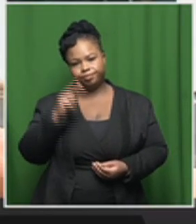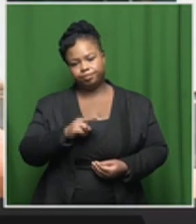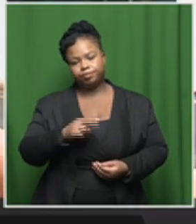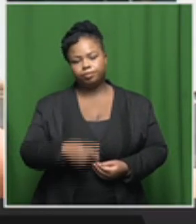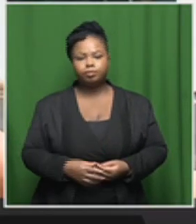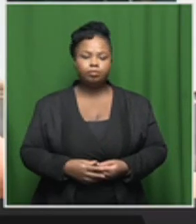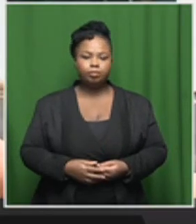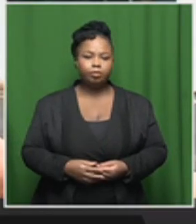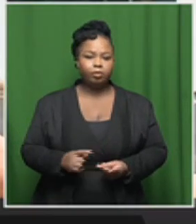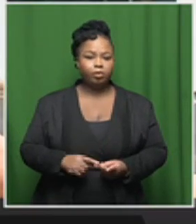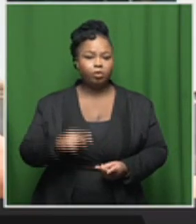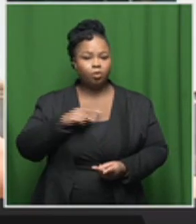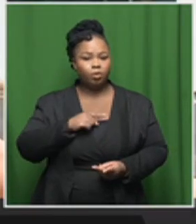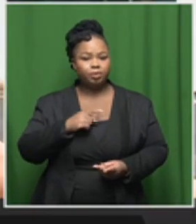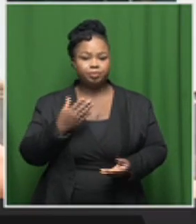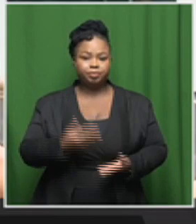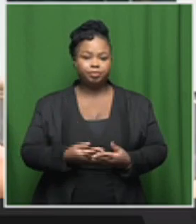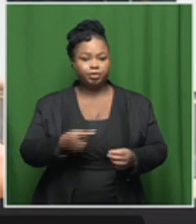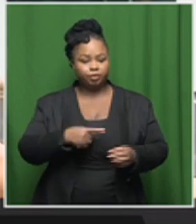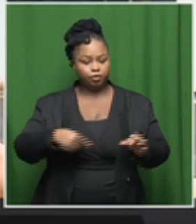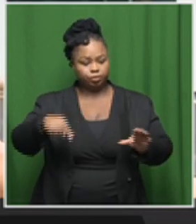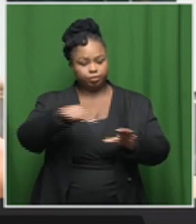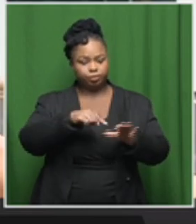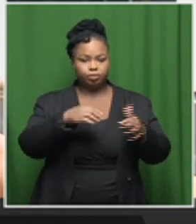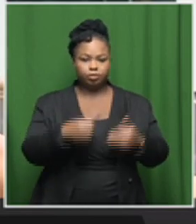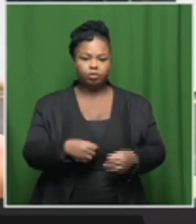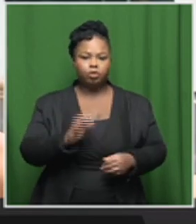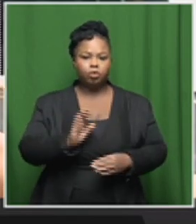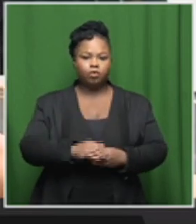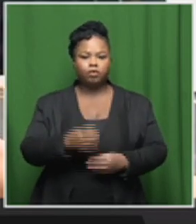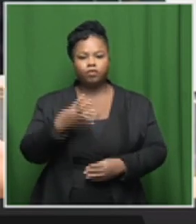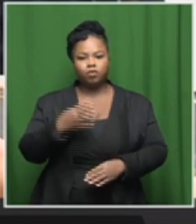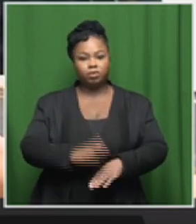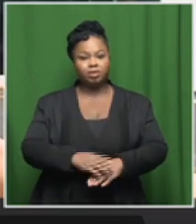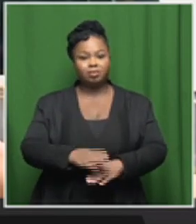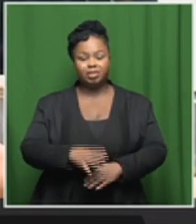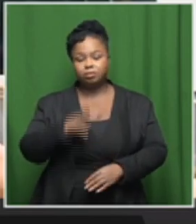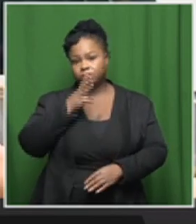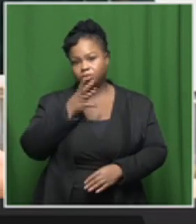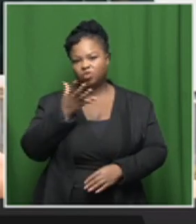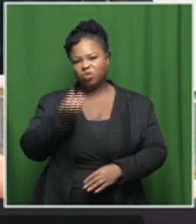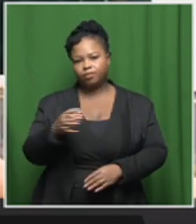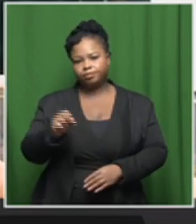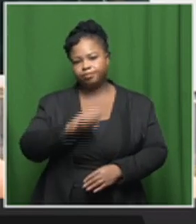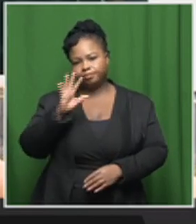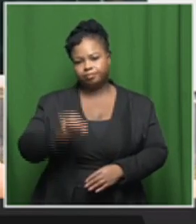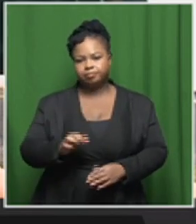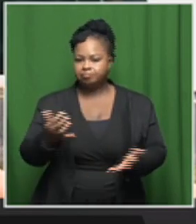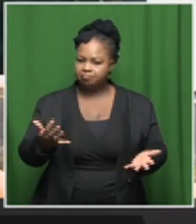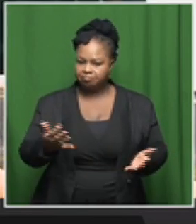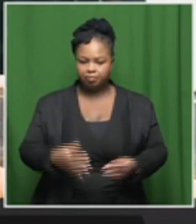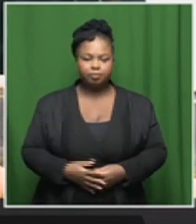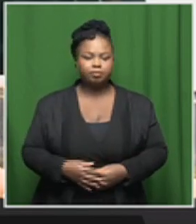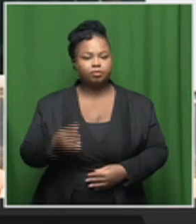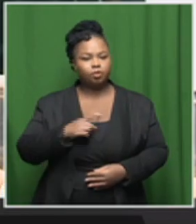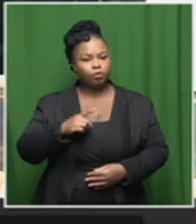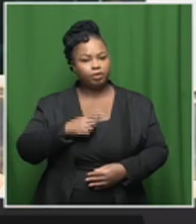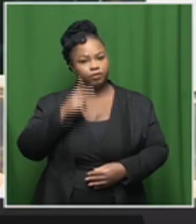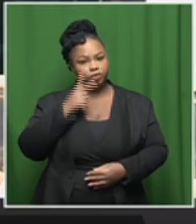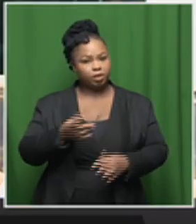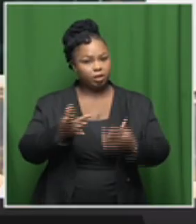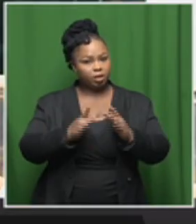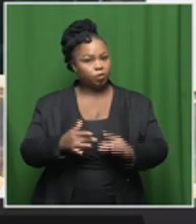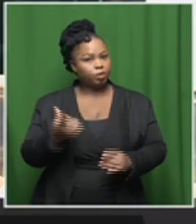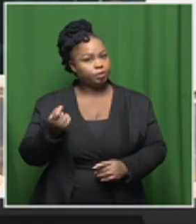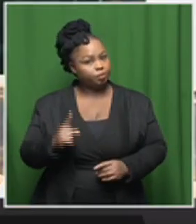that fiber and put it around the circumference of the earth more than 4 times. That is the amount of fiber we have in South Africa. And if we look at what the network